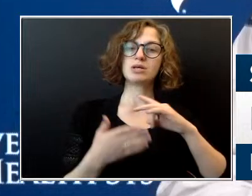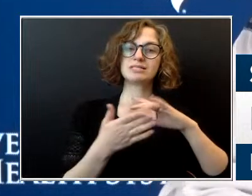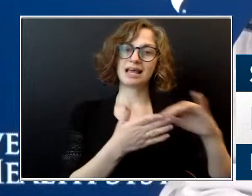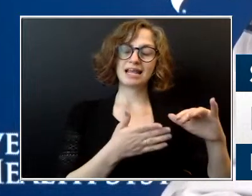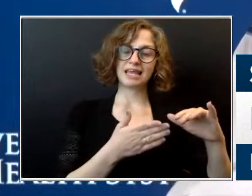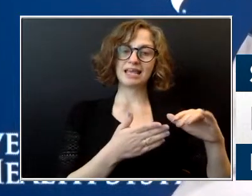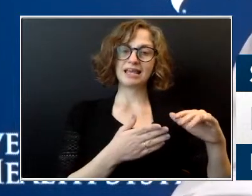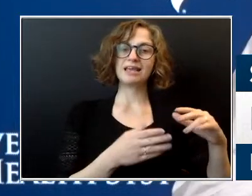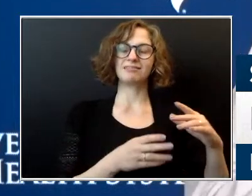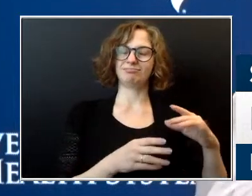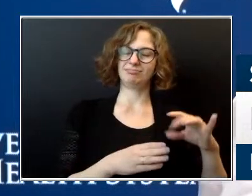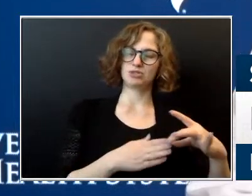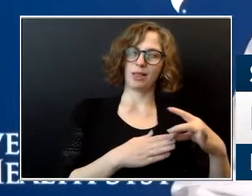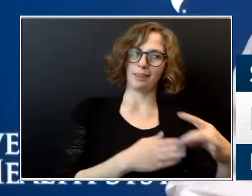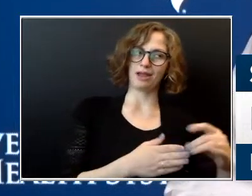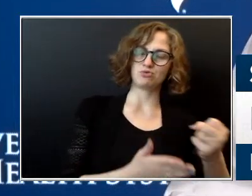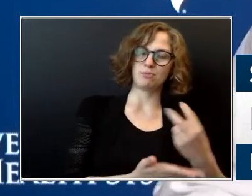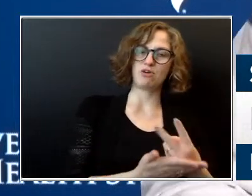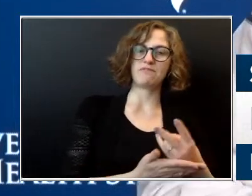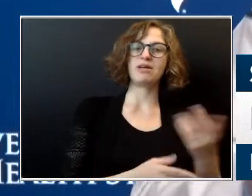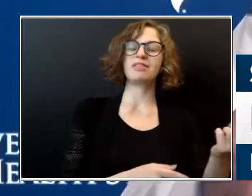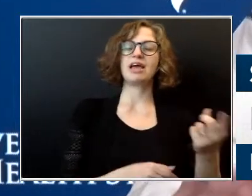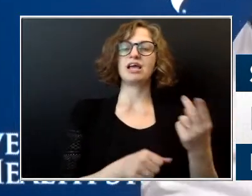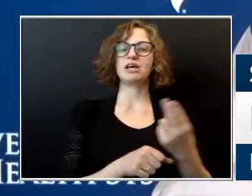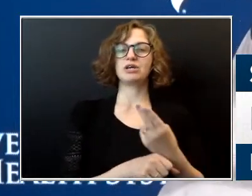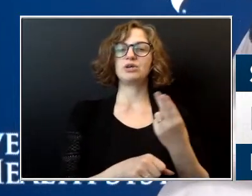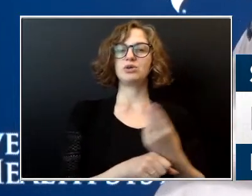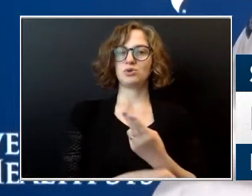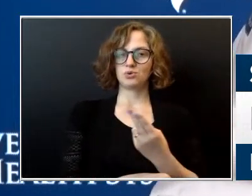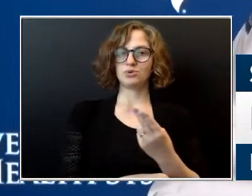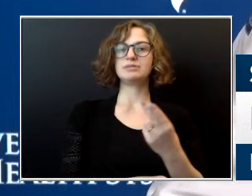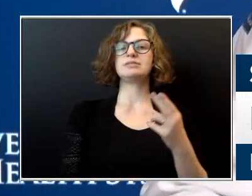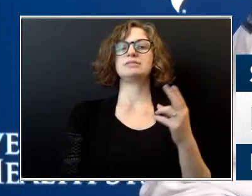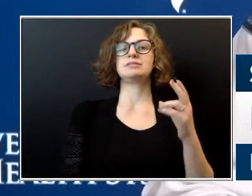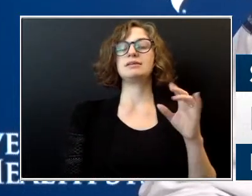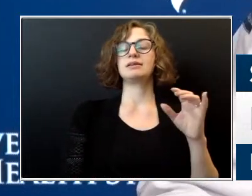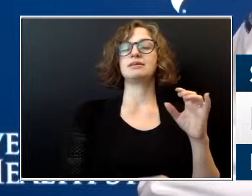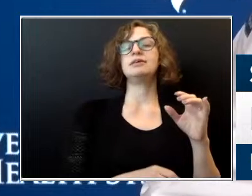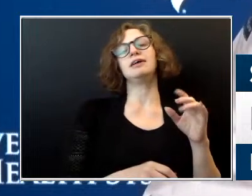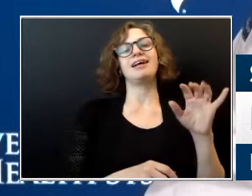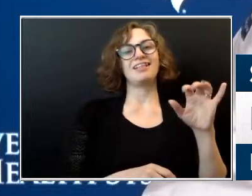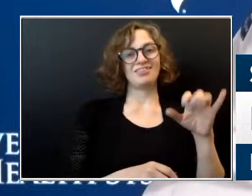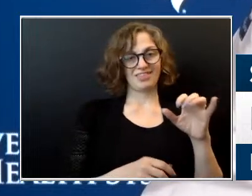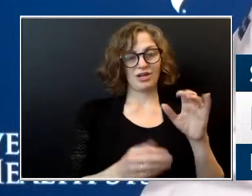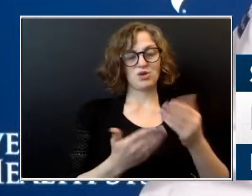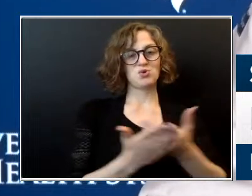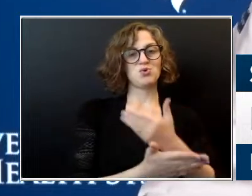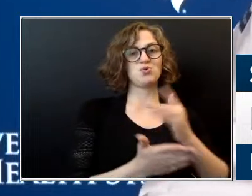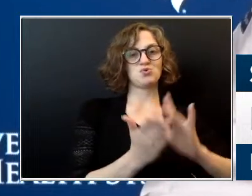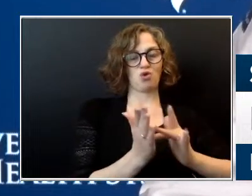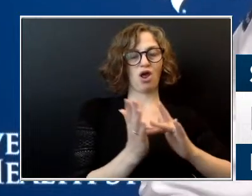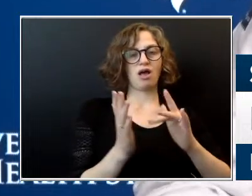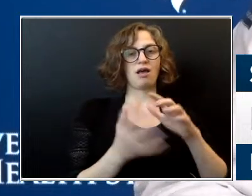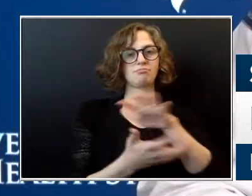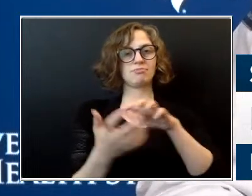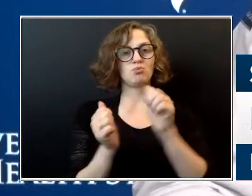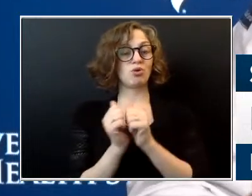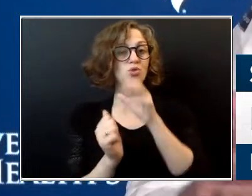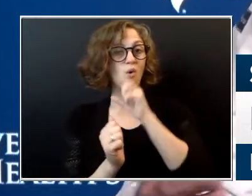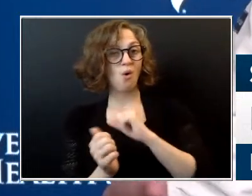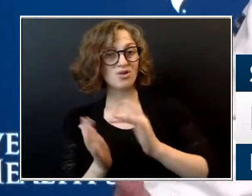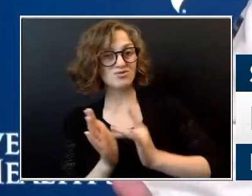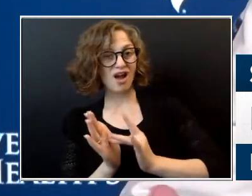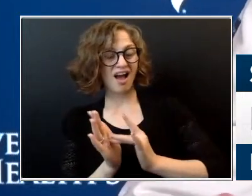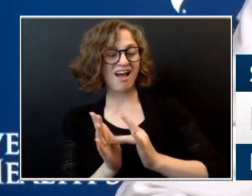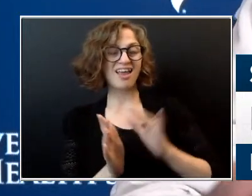used the dexamethasone and they added to the melphalan to get a better response rate that barely was 25%. Now, for a lot of